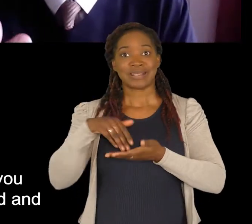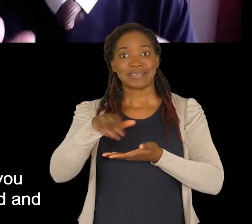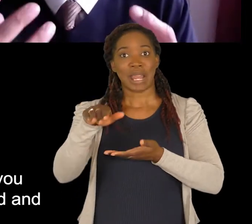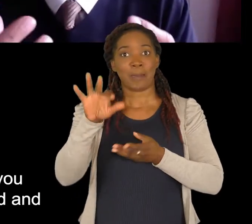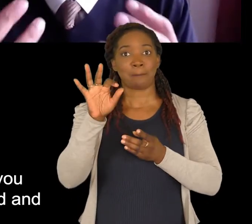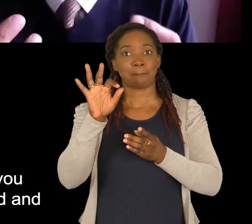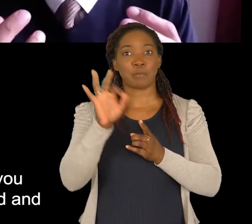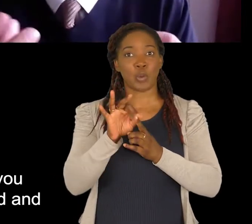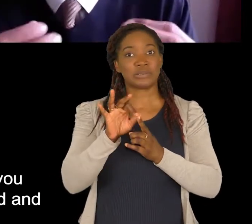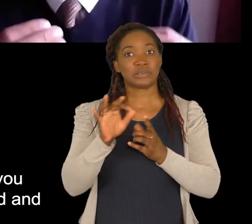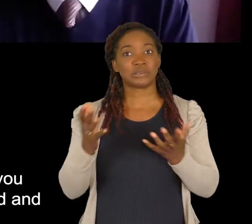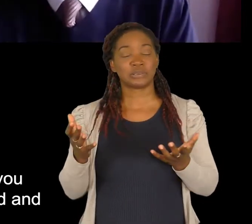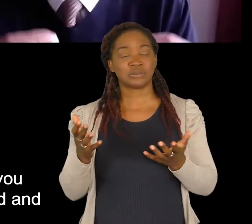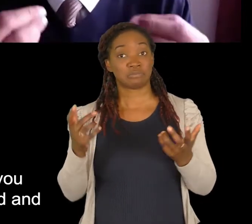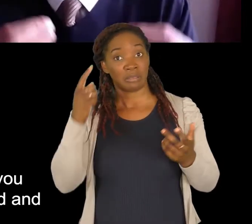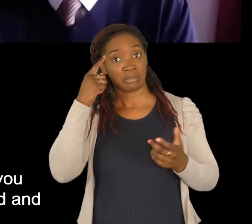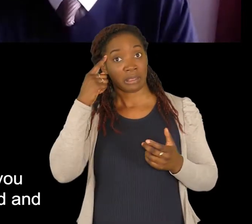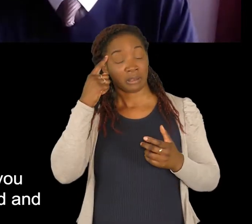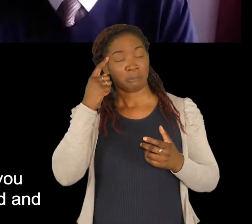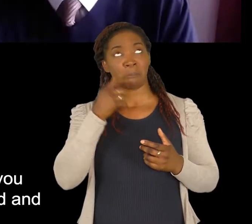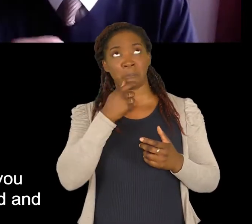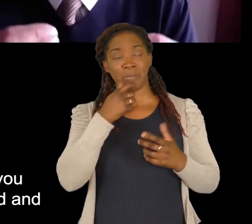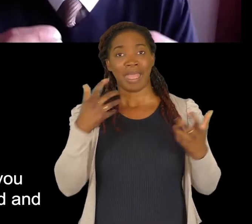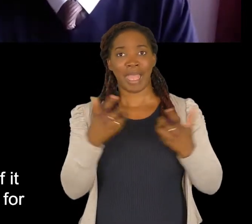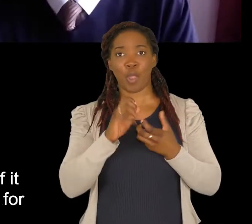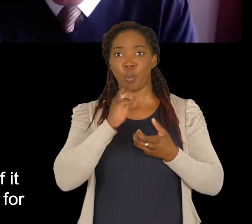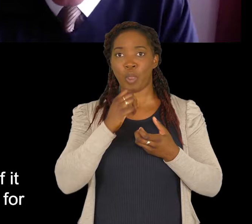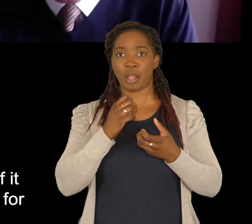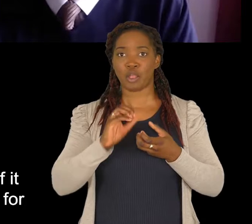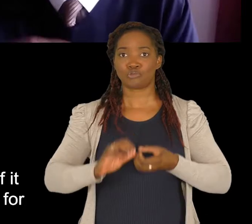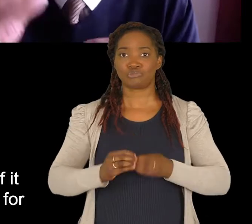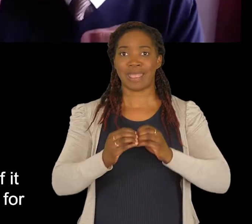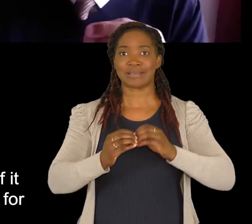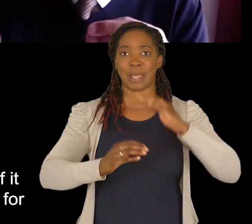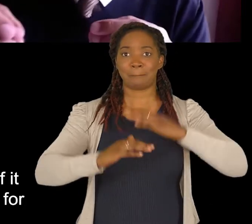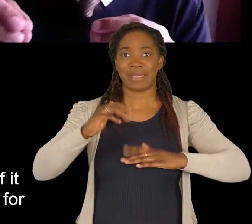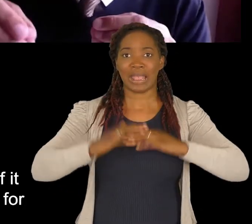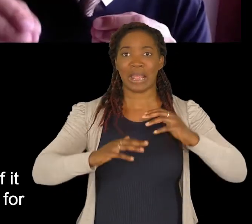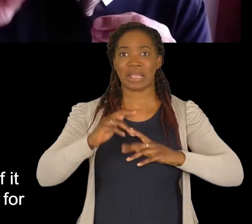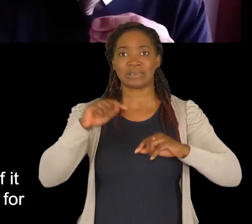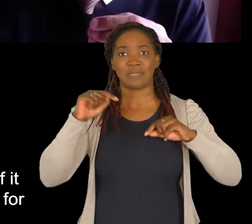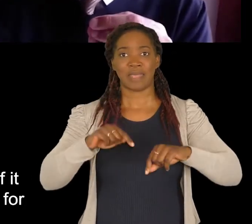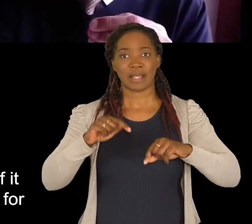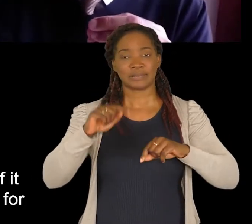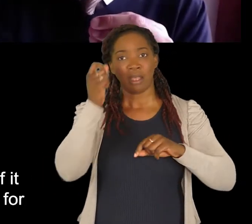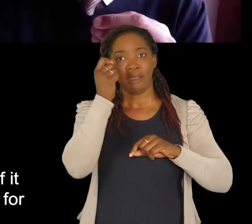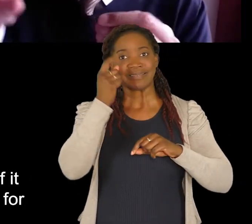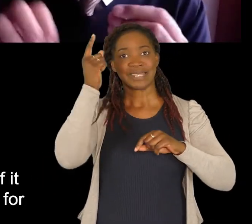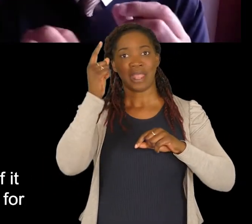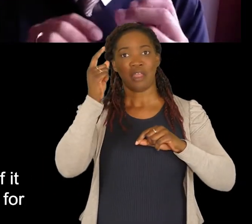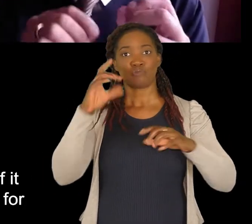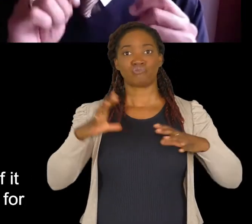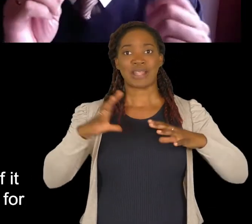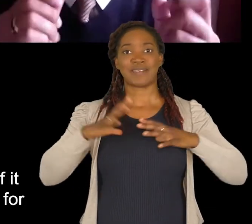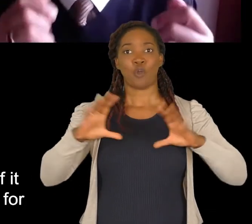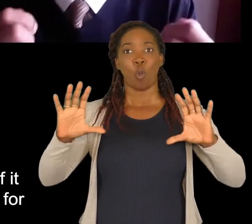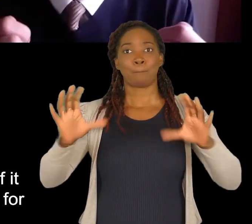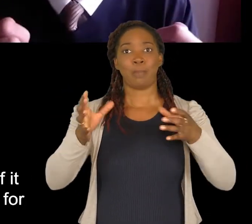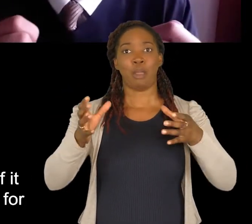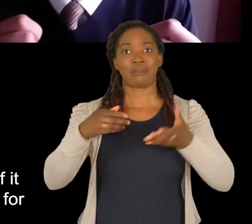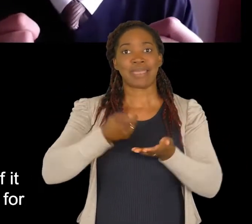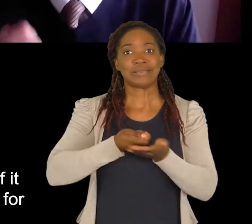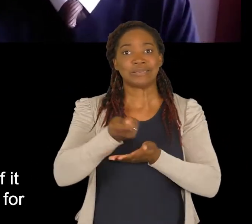then thirdly, you have to think about how are you going to build and create and take that idea to market, right? If